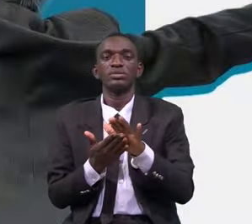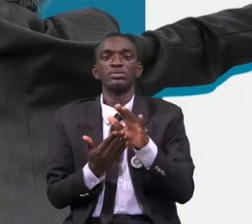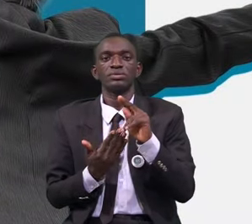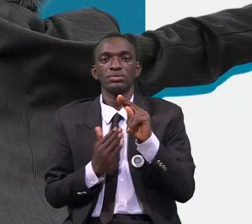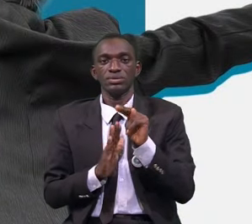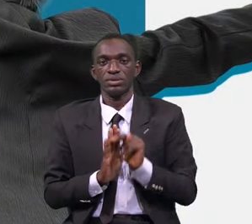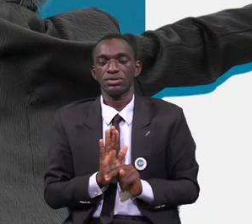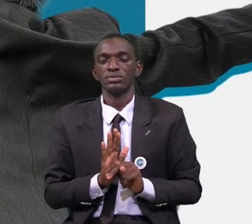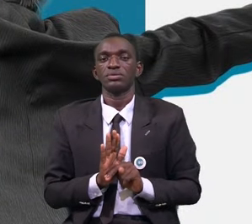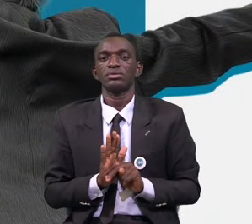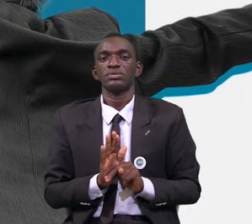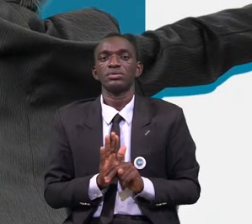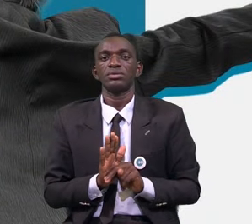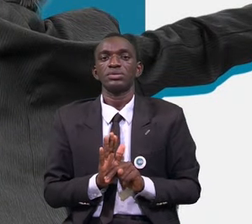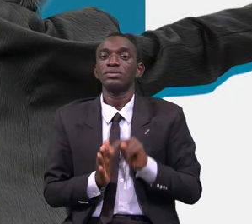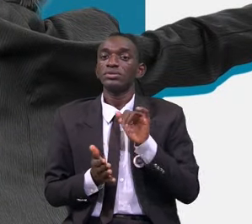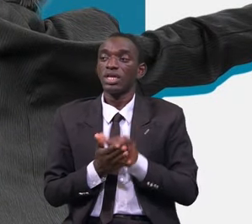sainteté. That's